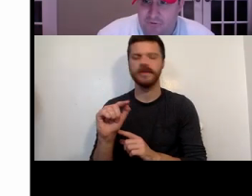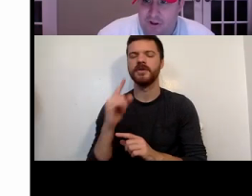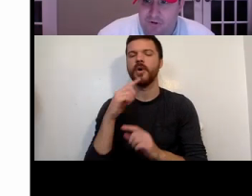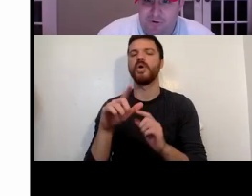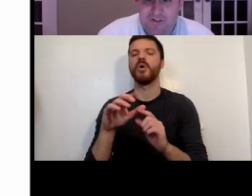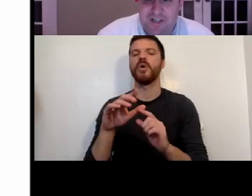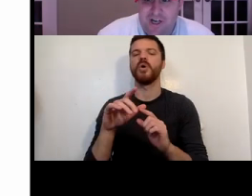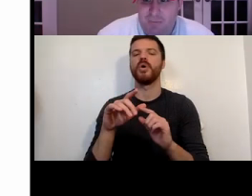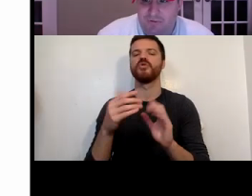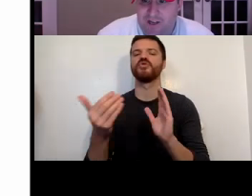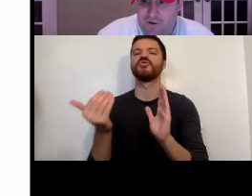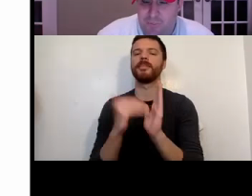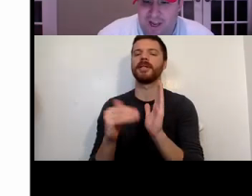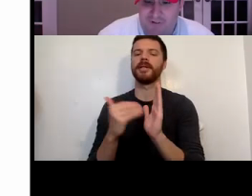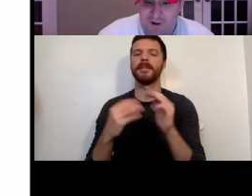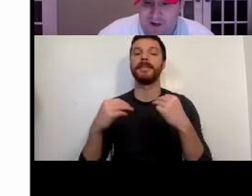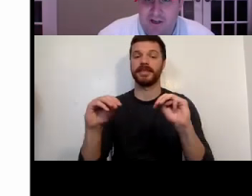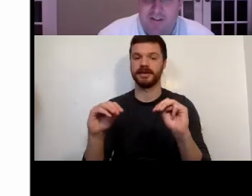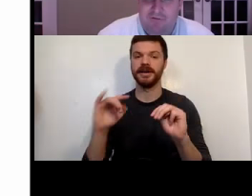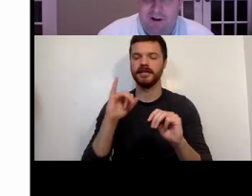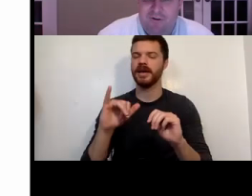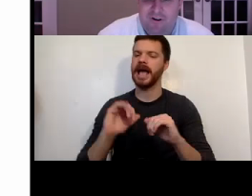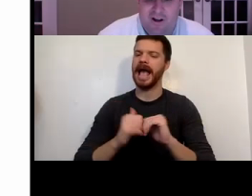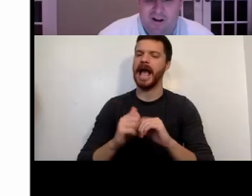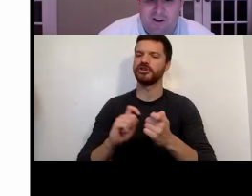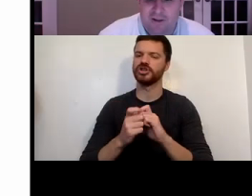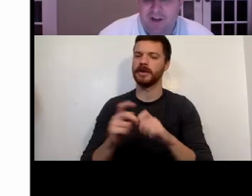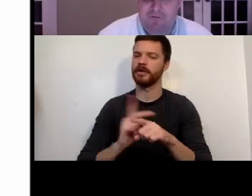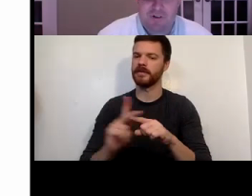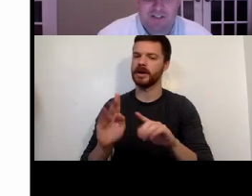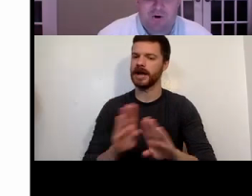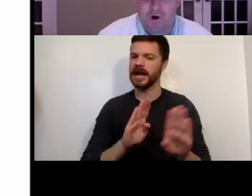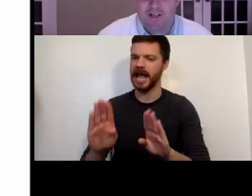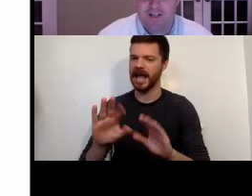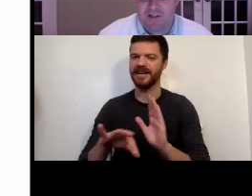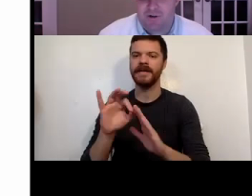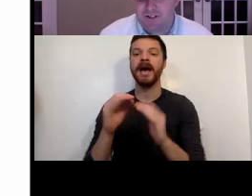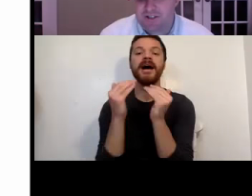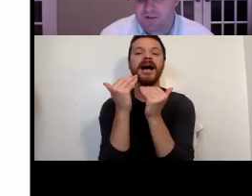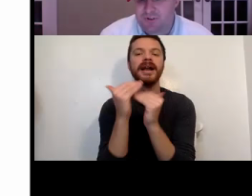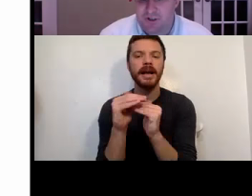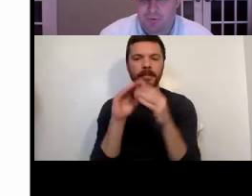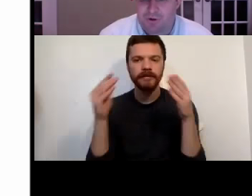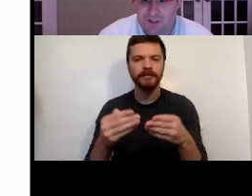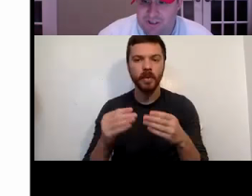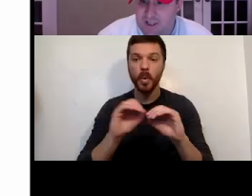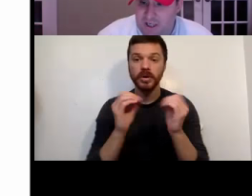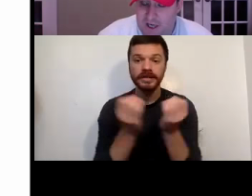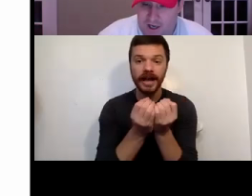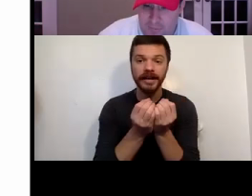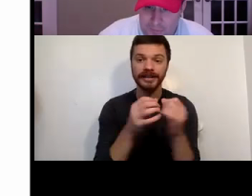these really were focused on changing professional behavior. They found a limited focus on organizational and systems